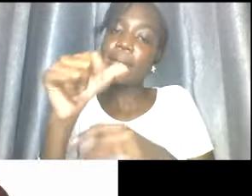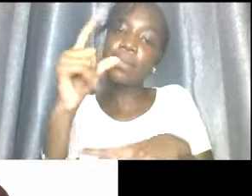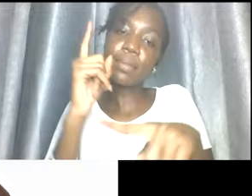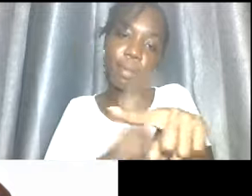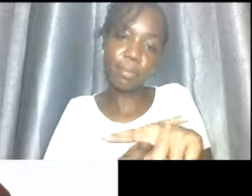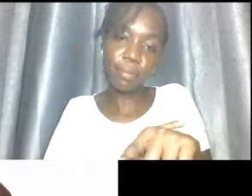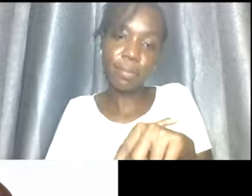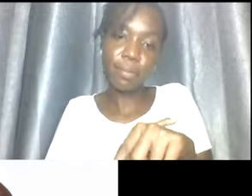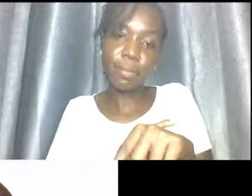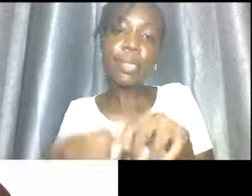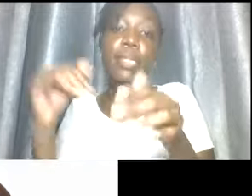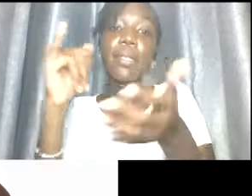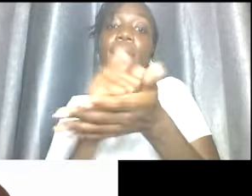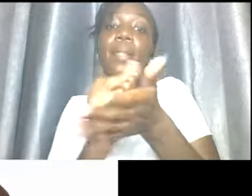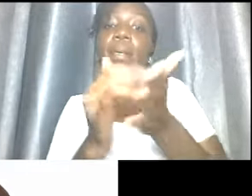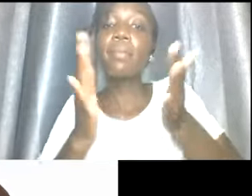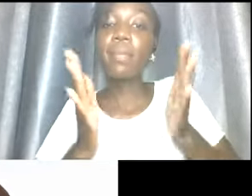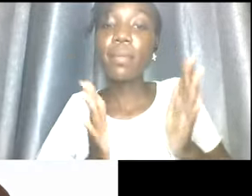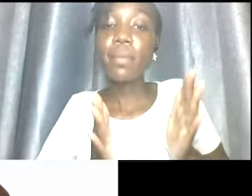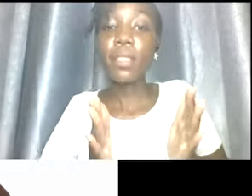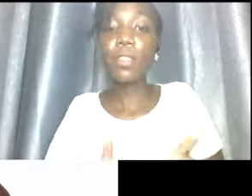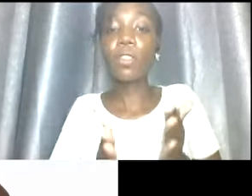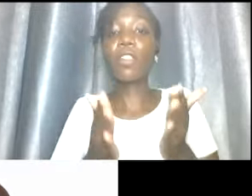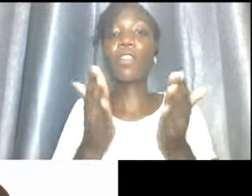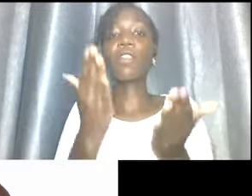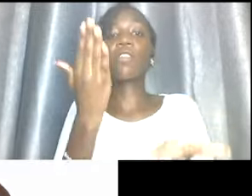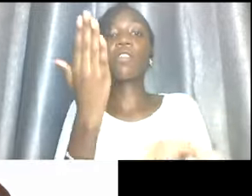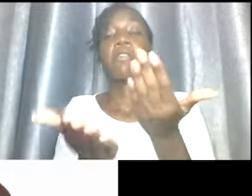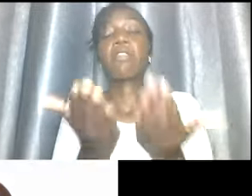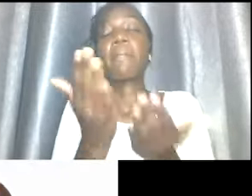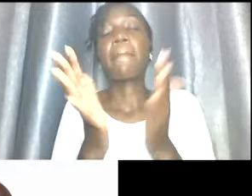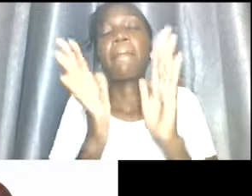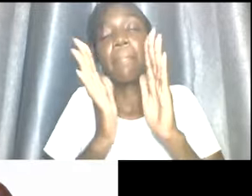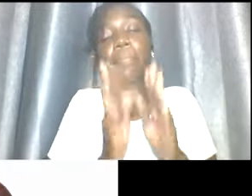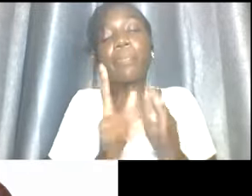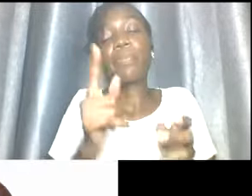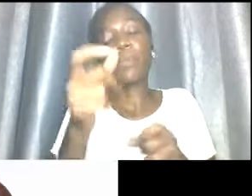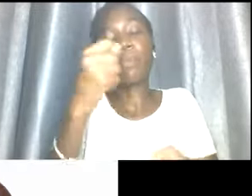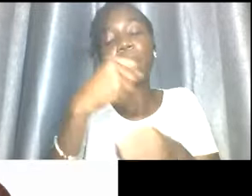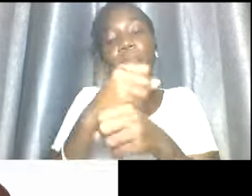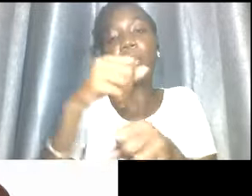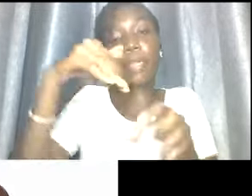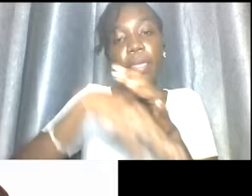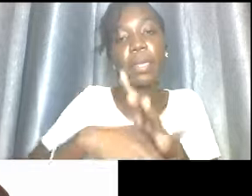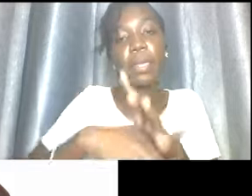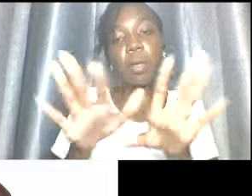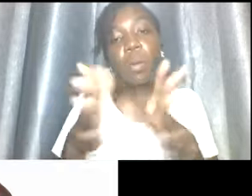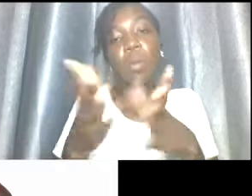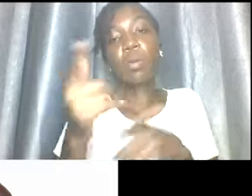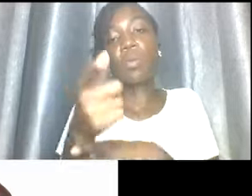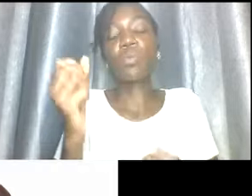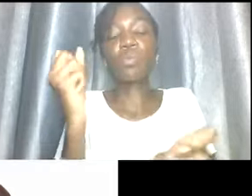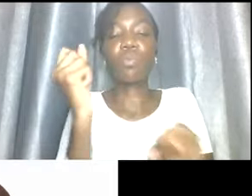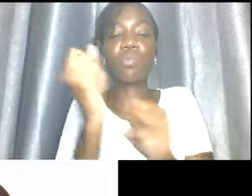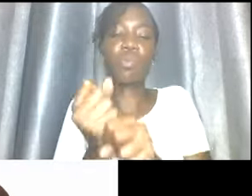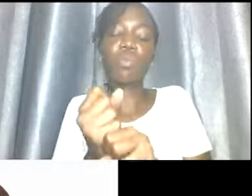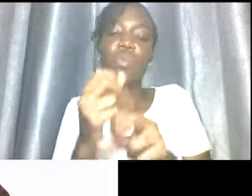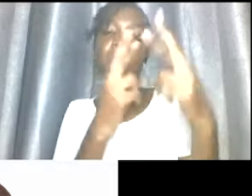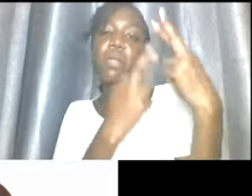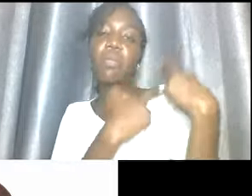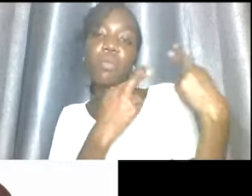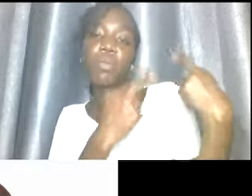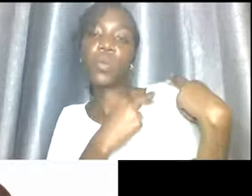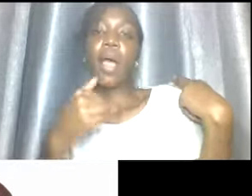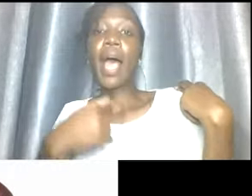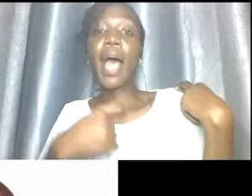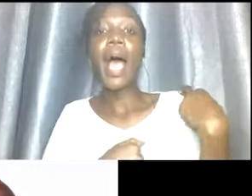that one individual is not able to make it in or not able to fulfill his or her role, there are about 5 others who are